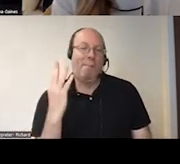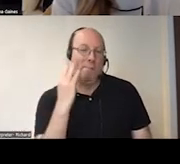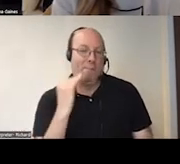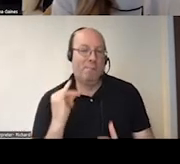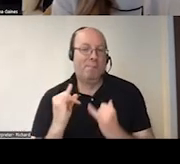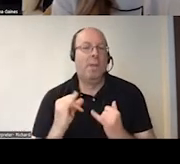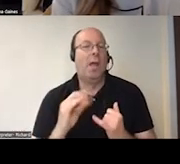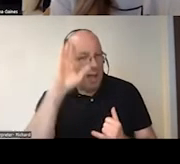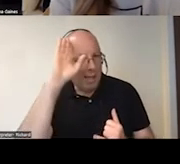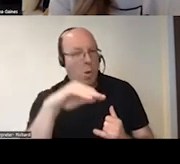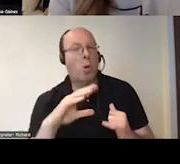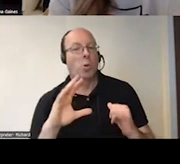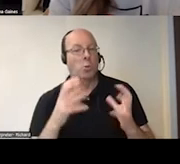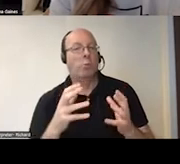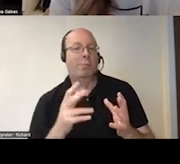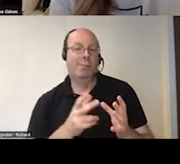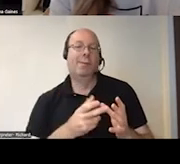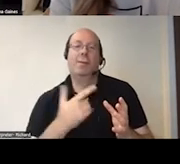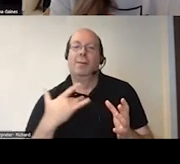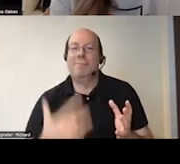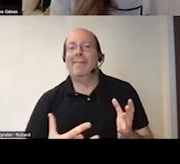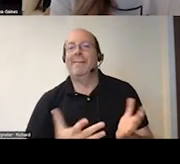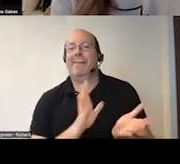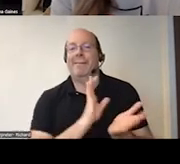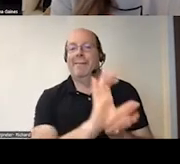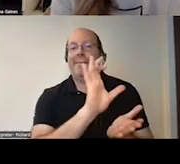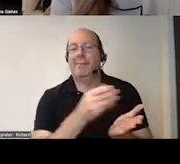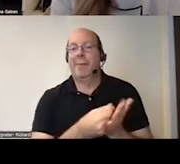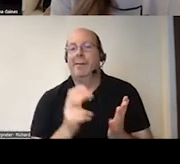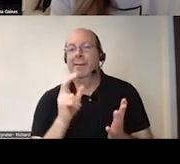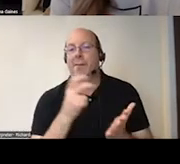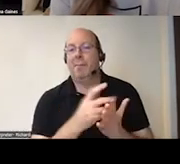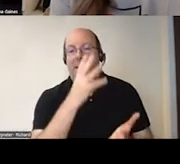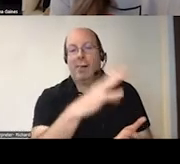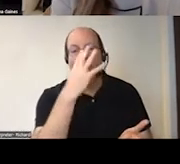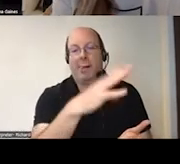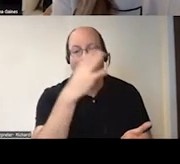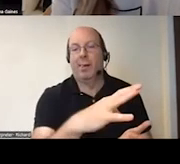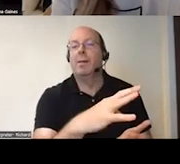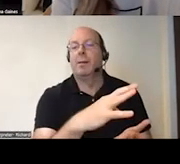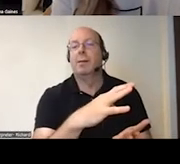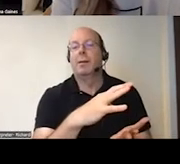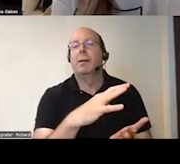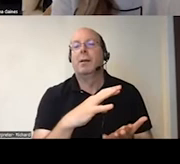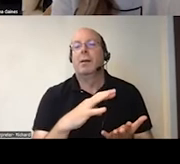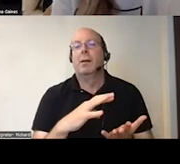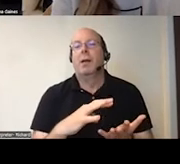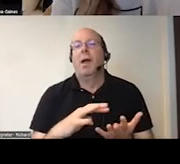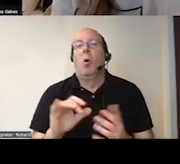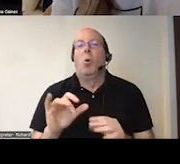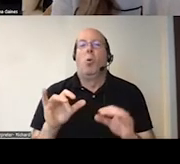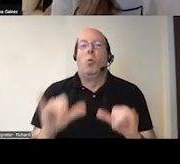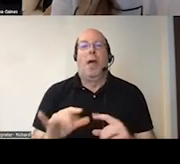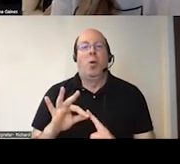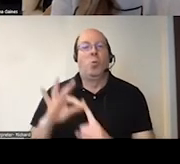group is historically excluded from, you know, this kind of financing. And so I think that it was just a really unique situation,